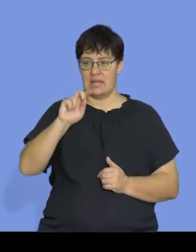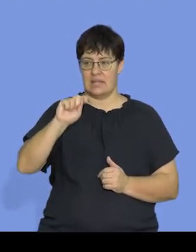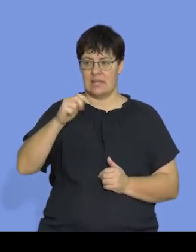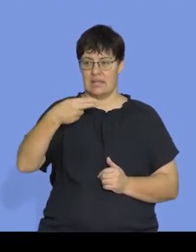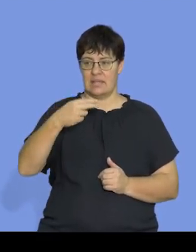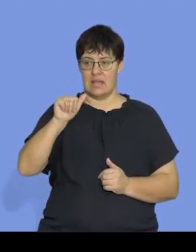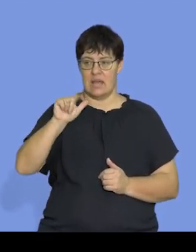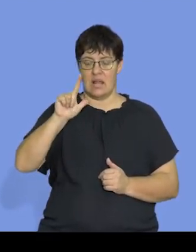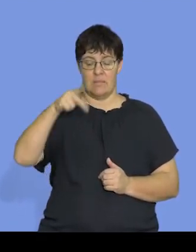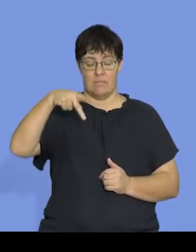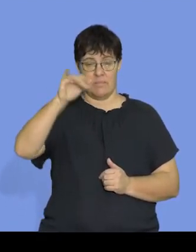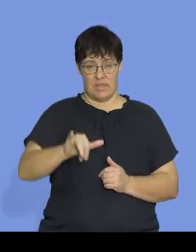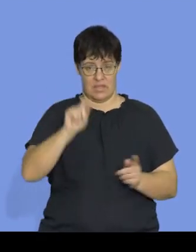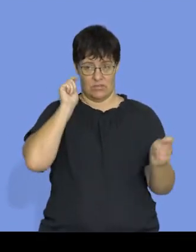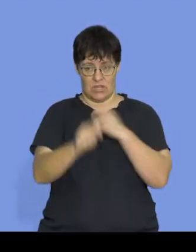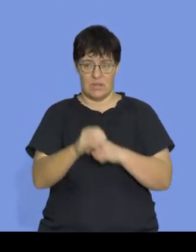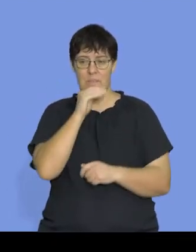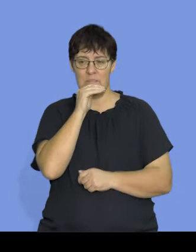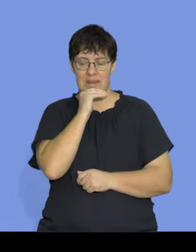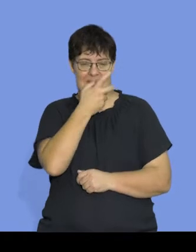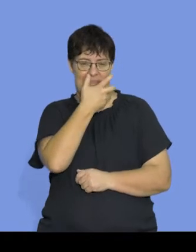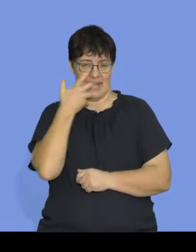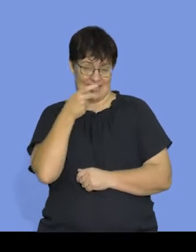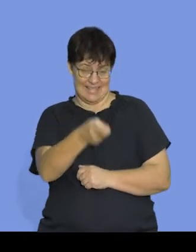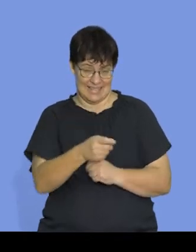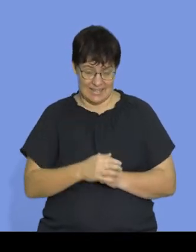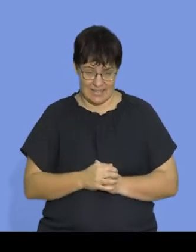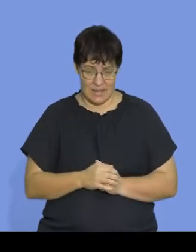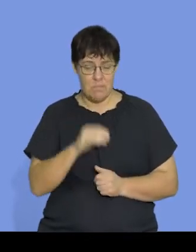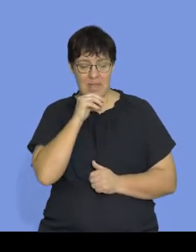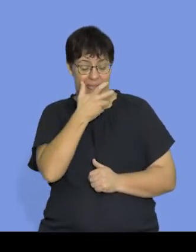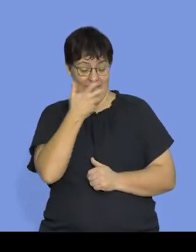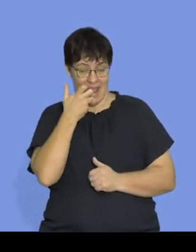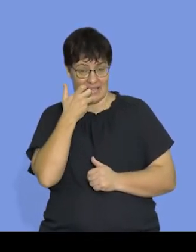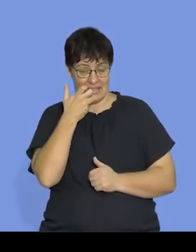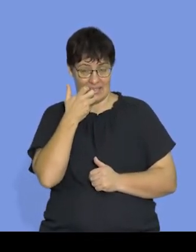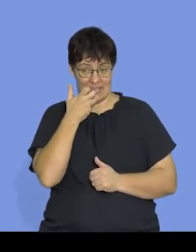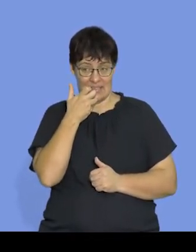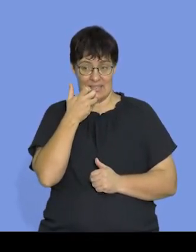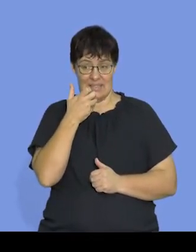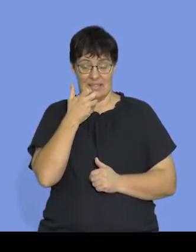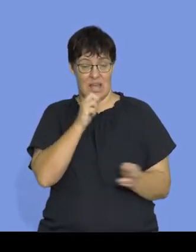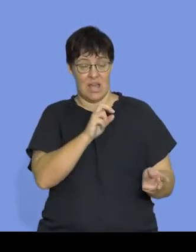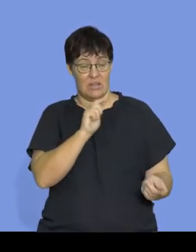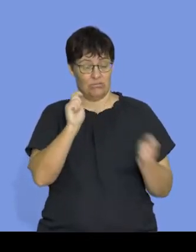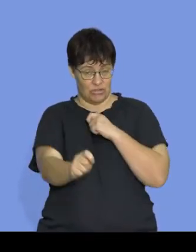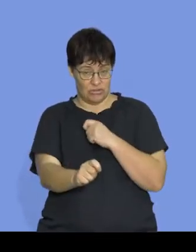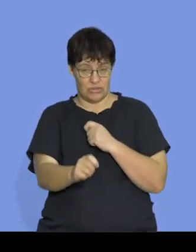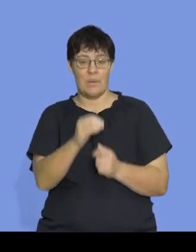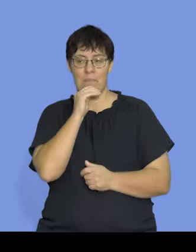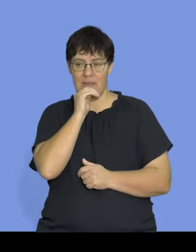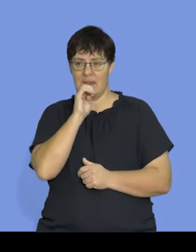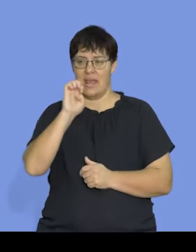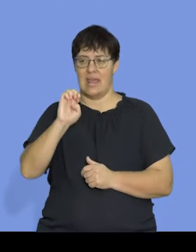change, which is actually the heat of reaction. So when we talk about heat of reaction of a chemical change, we're actually talking about the